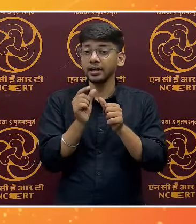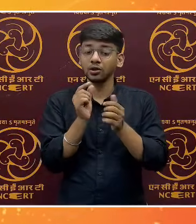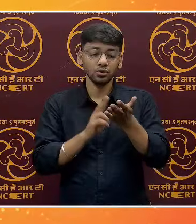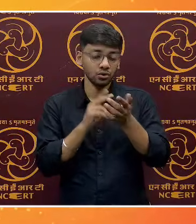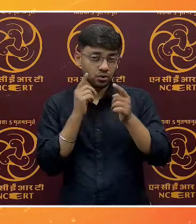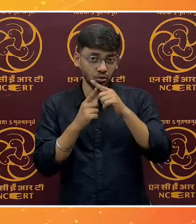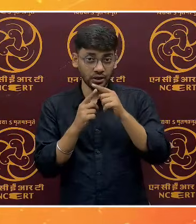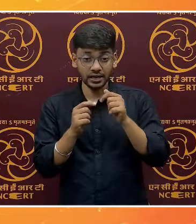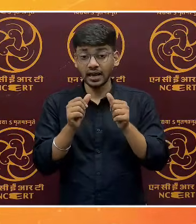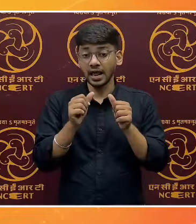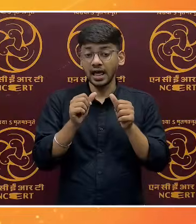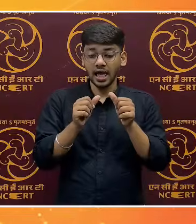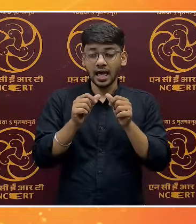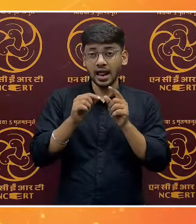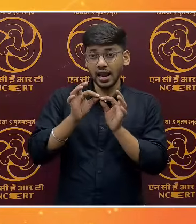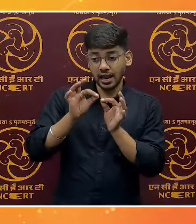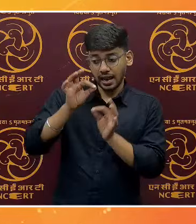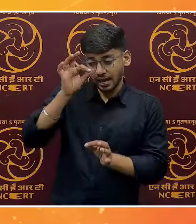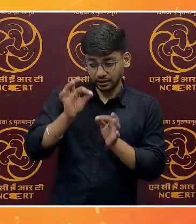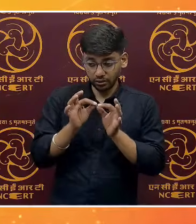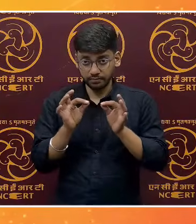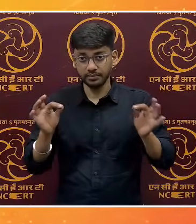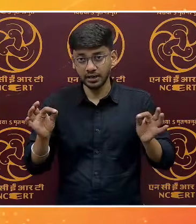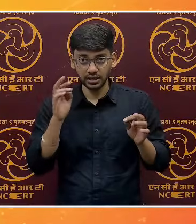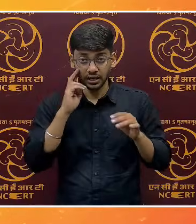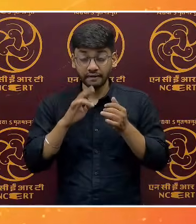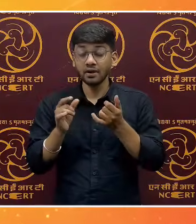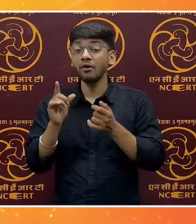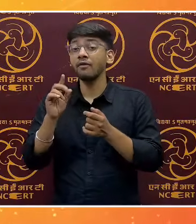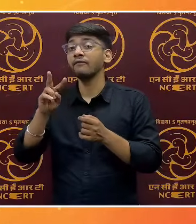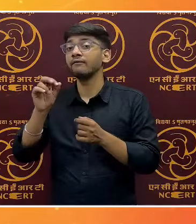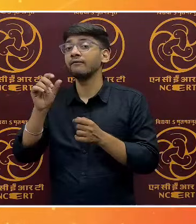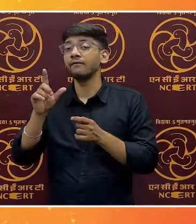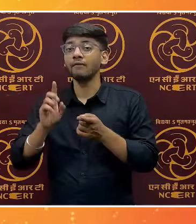it is centimeter square or unit square. If we talk about